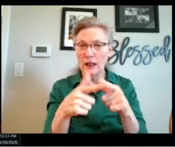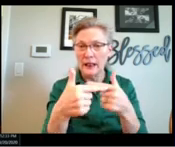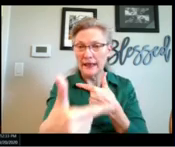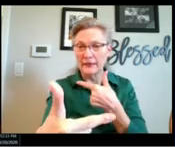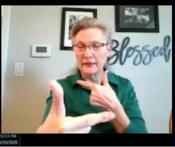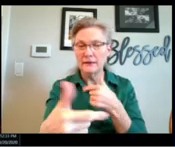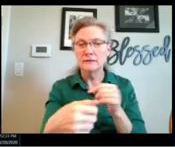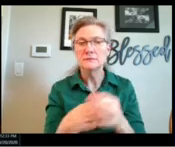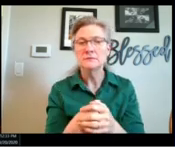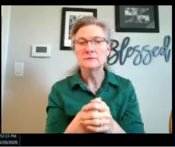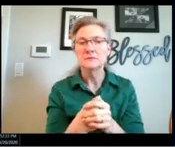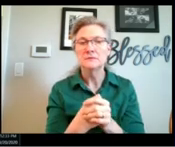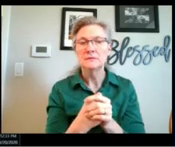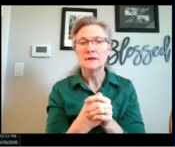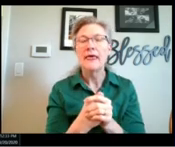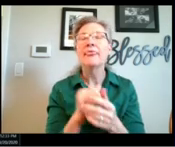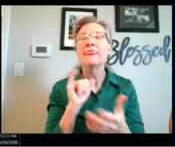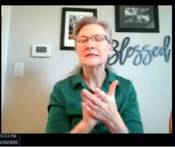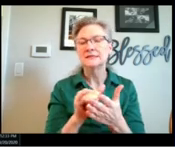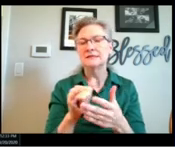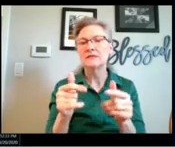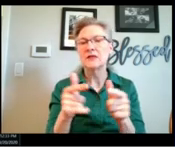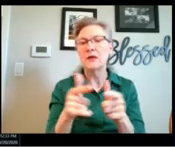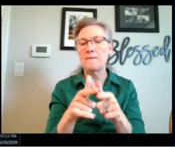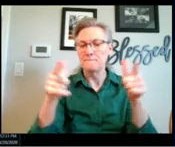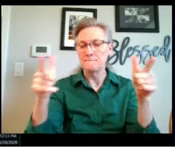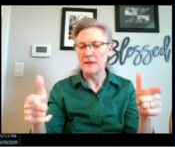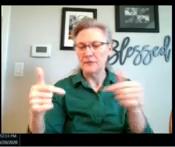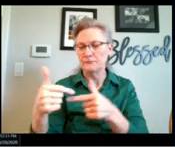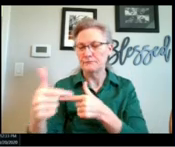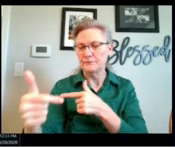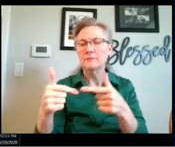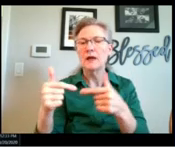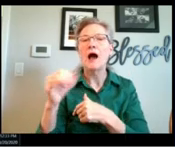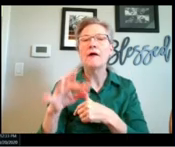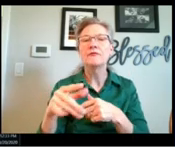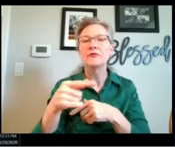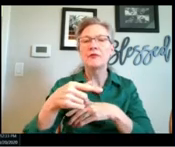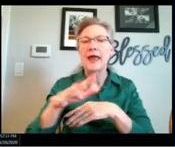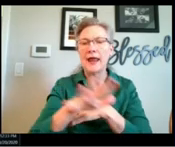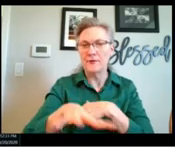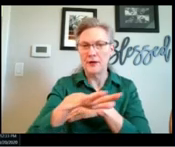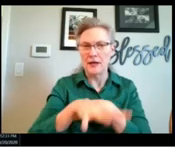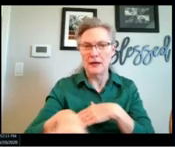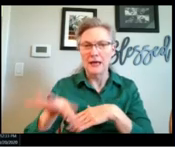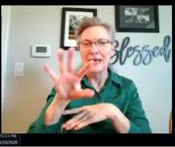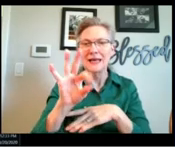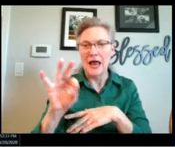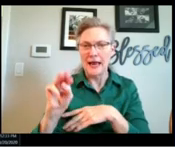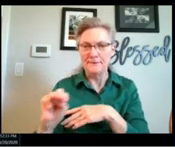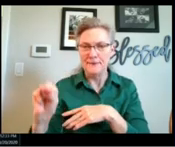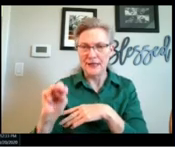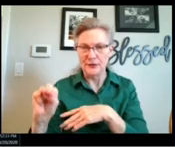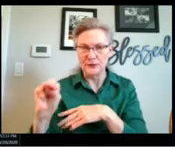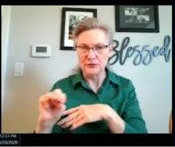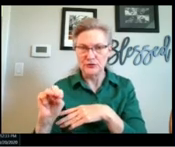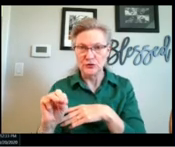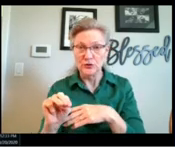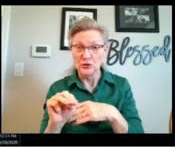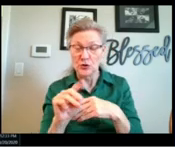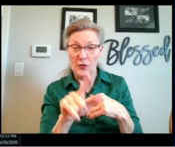is the length of the measure of our length, right? So that original unknown number that we had as